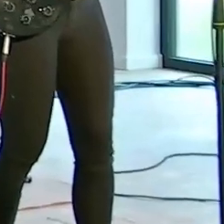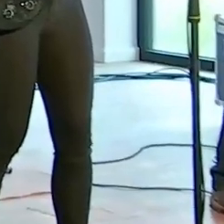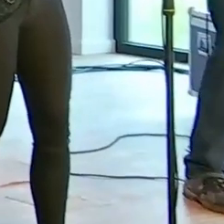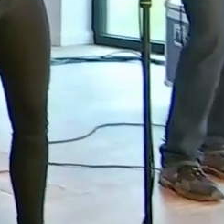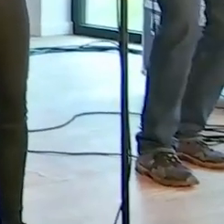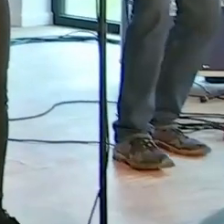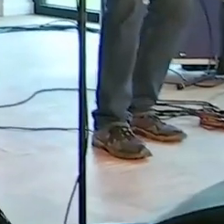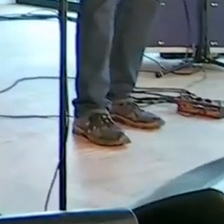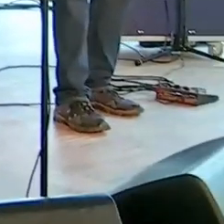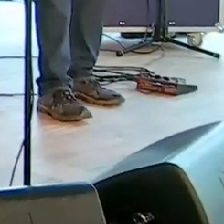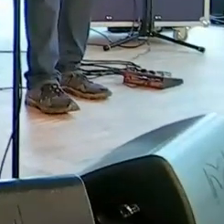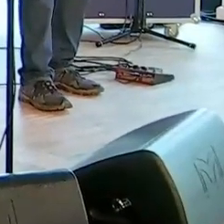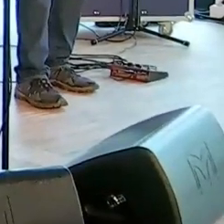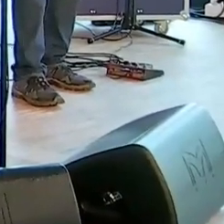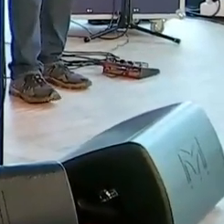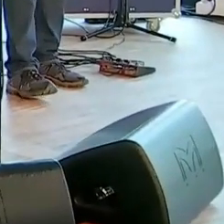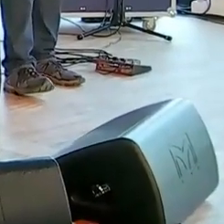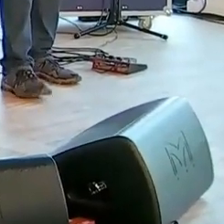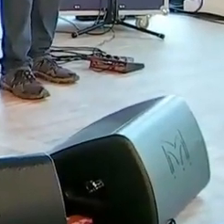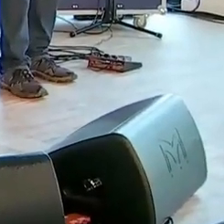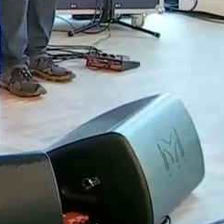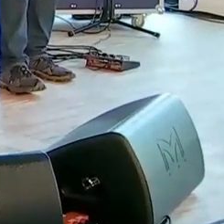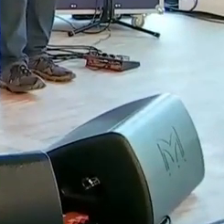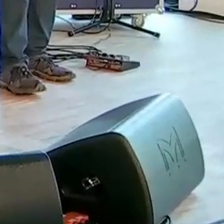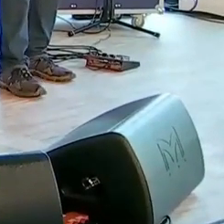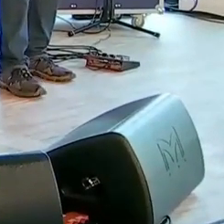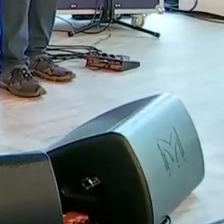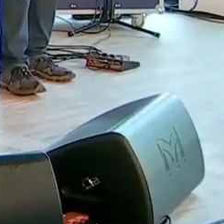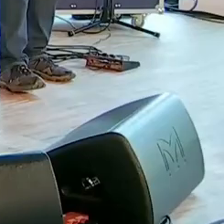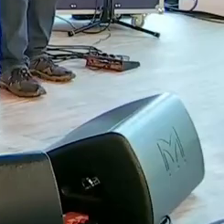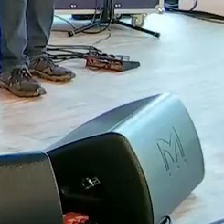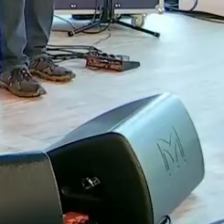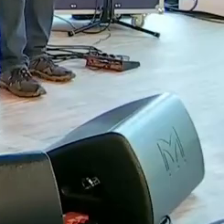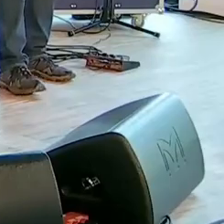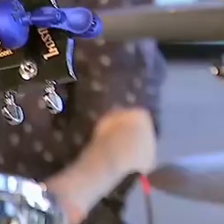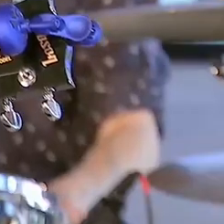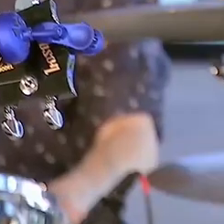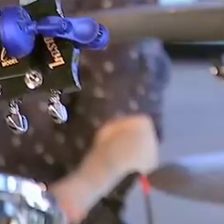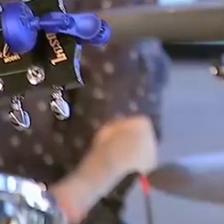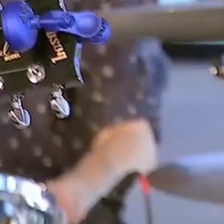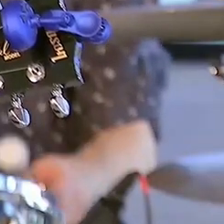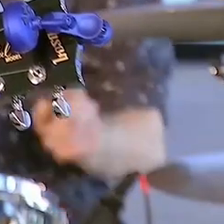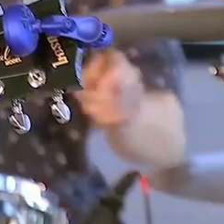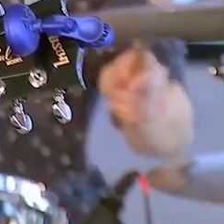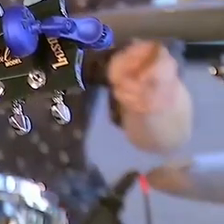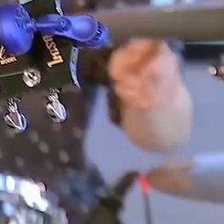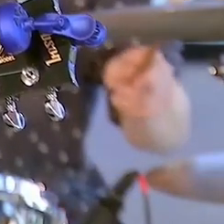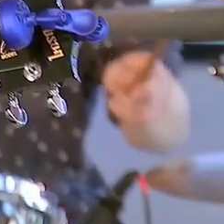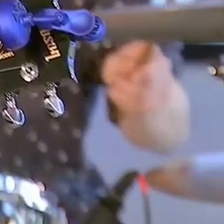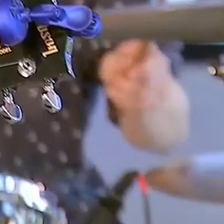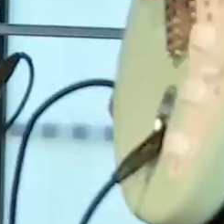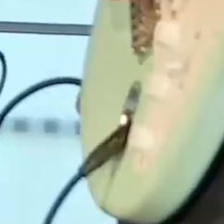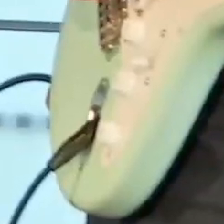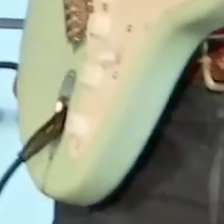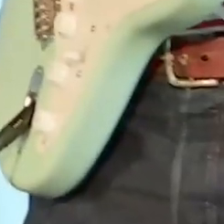needs weeping. Still my guitar gently